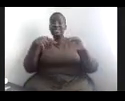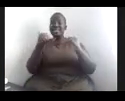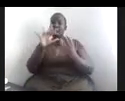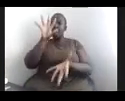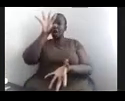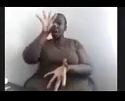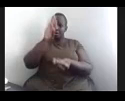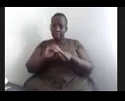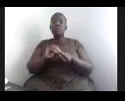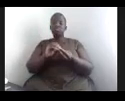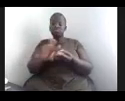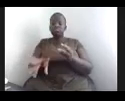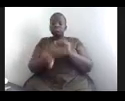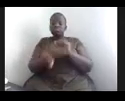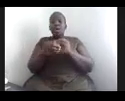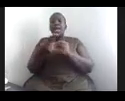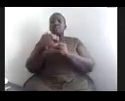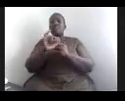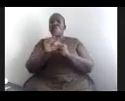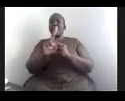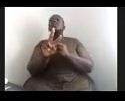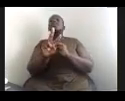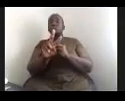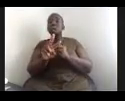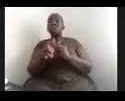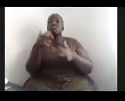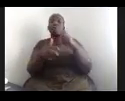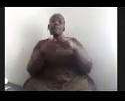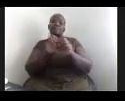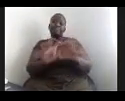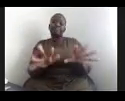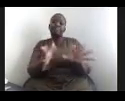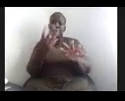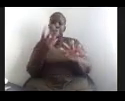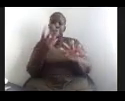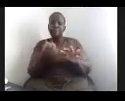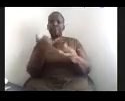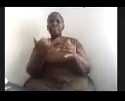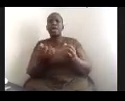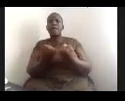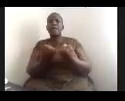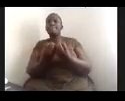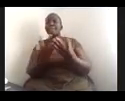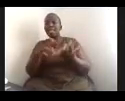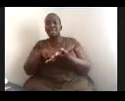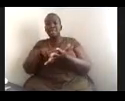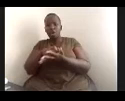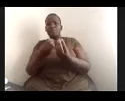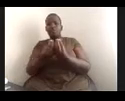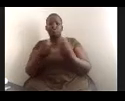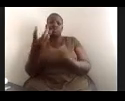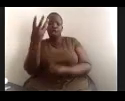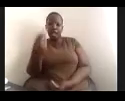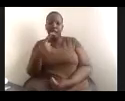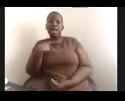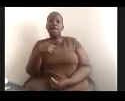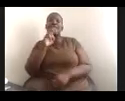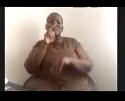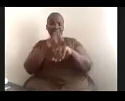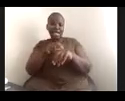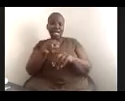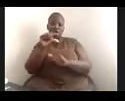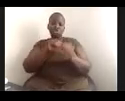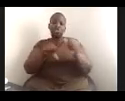with the HIV/AIDS pandemic. This is resulting in a large number of vulnerable children in dire need of